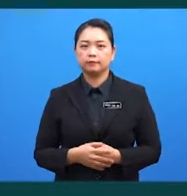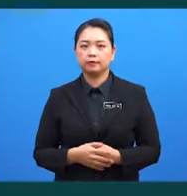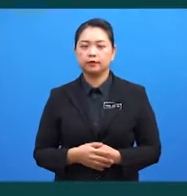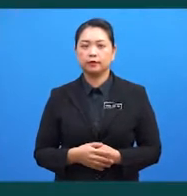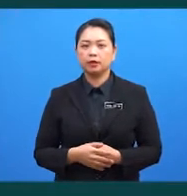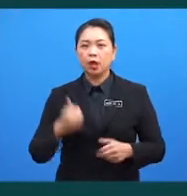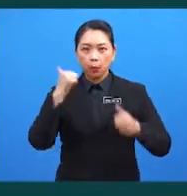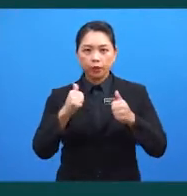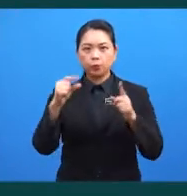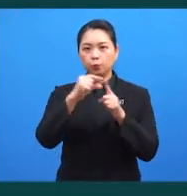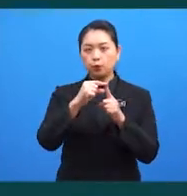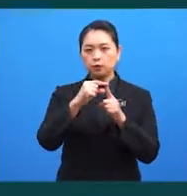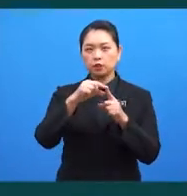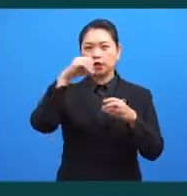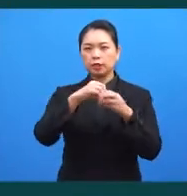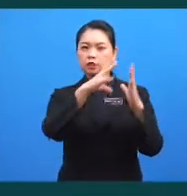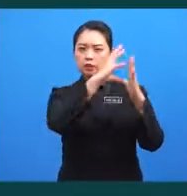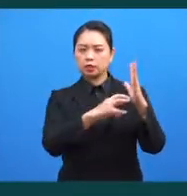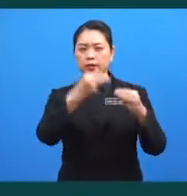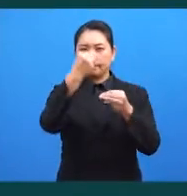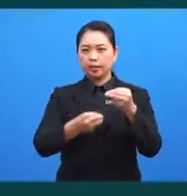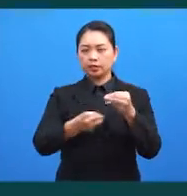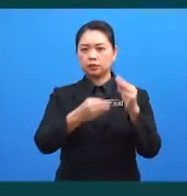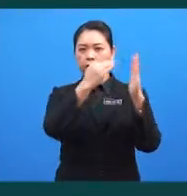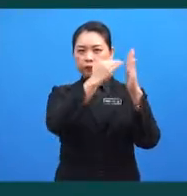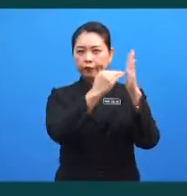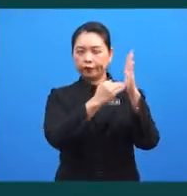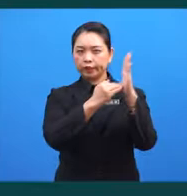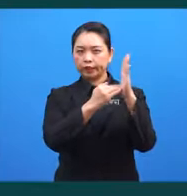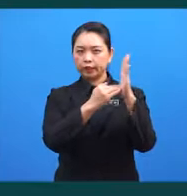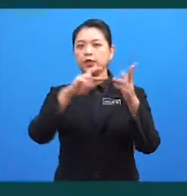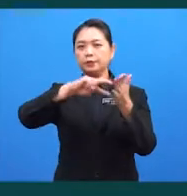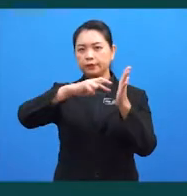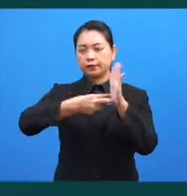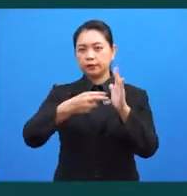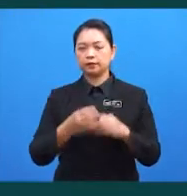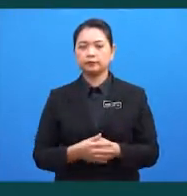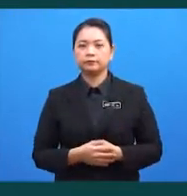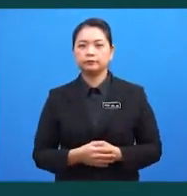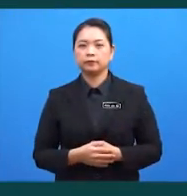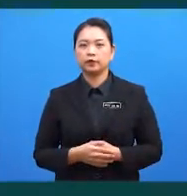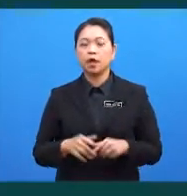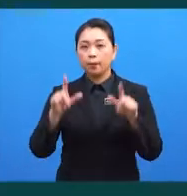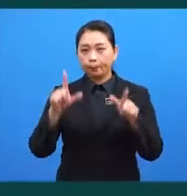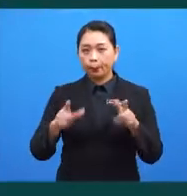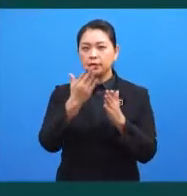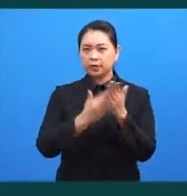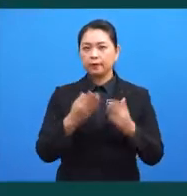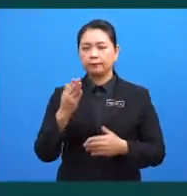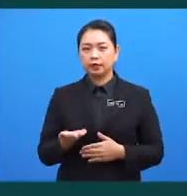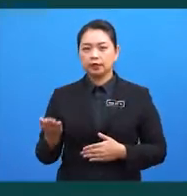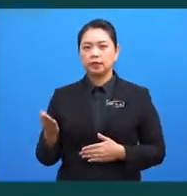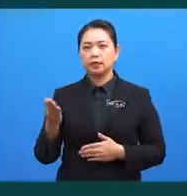Which words or phrases in the text match with the following definition? Put something